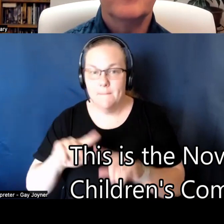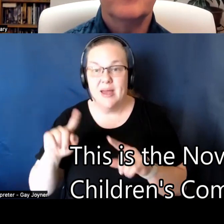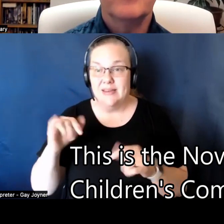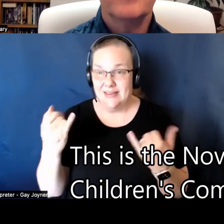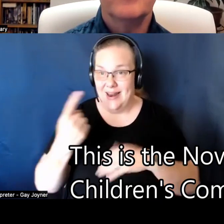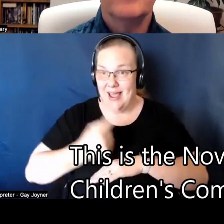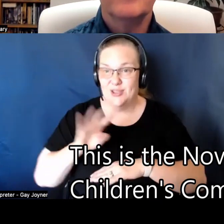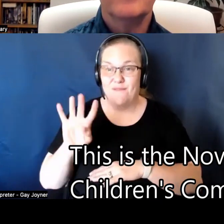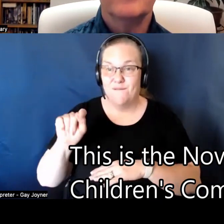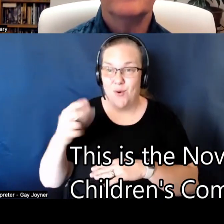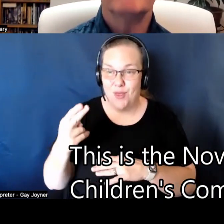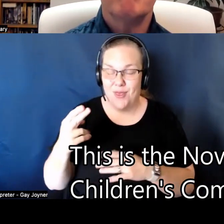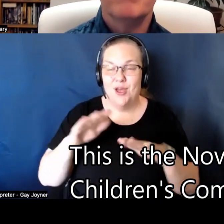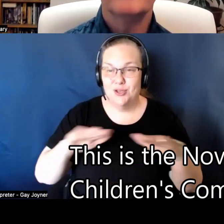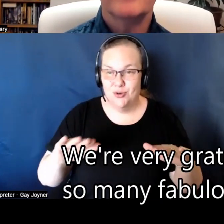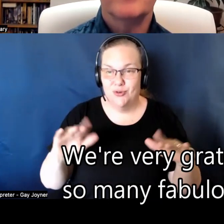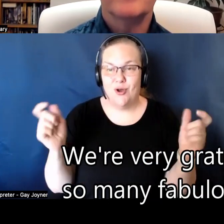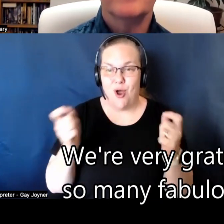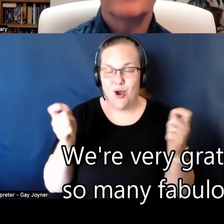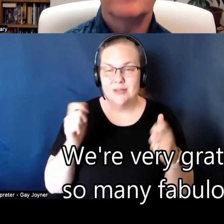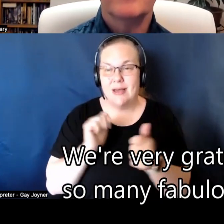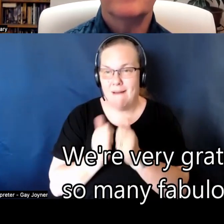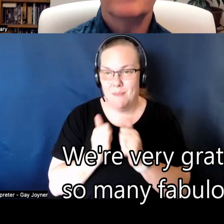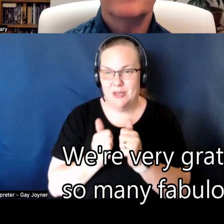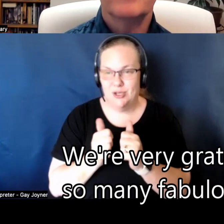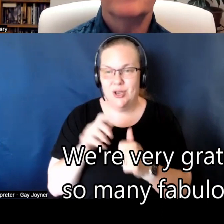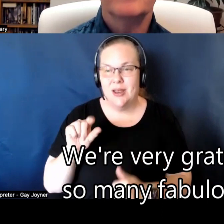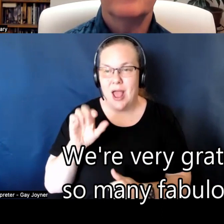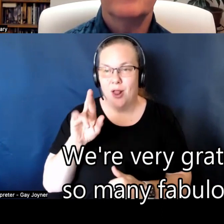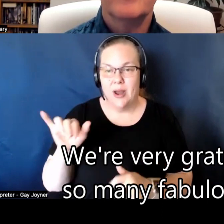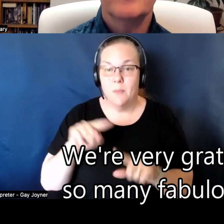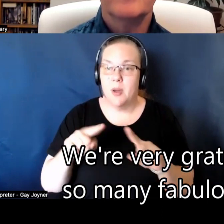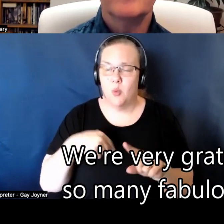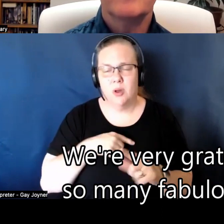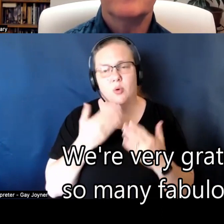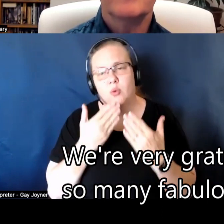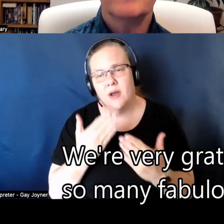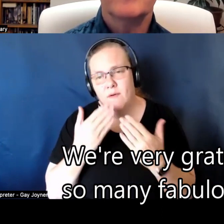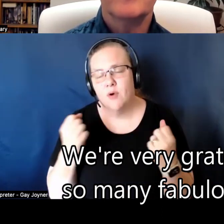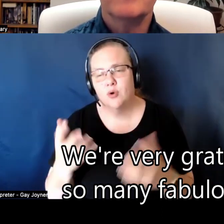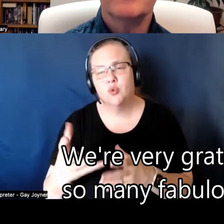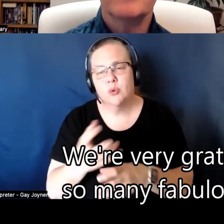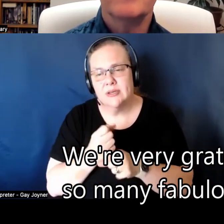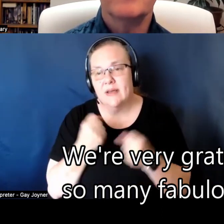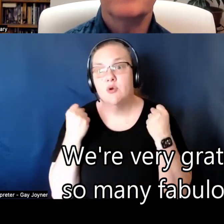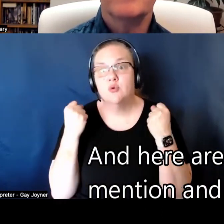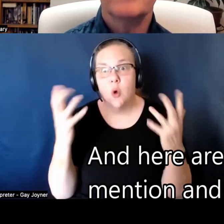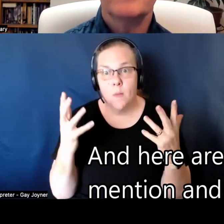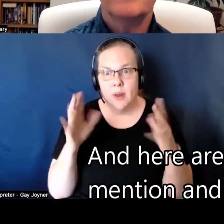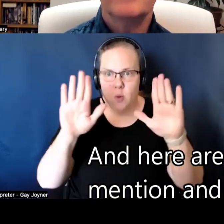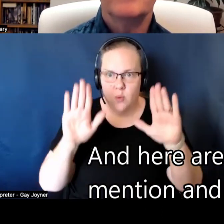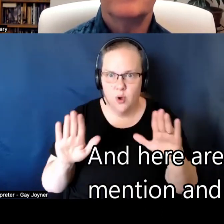Children's Competition Art Gallery. We're very grateful to have received so many fabulous entries this year.